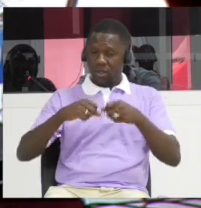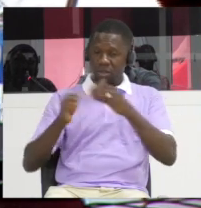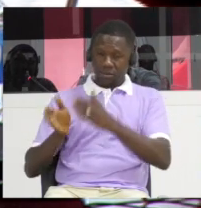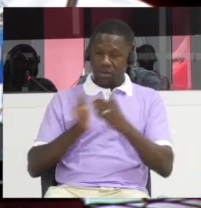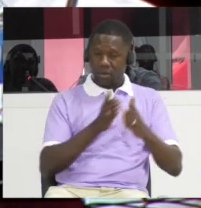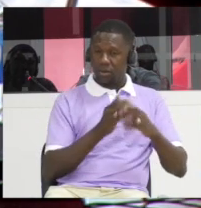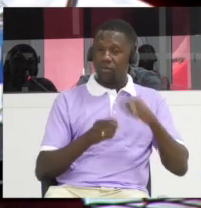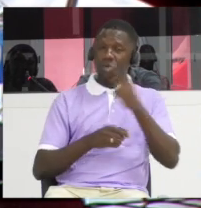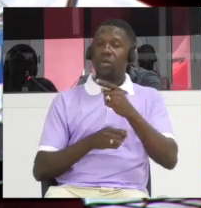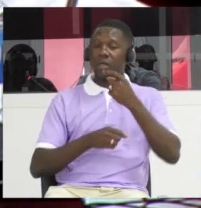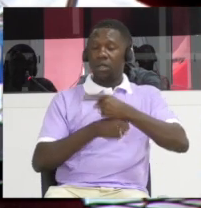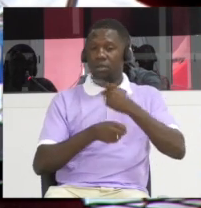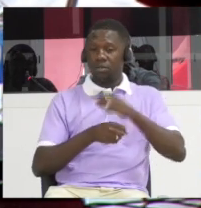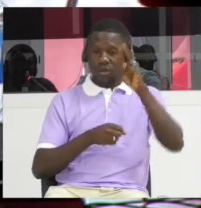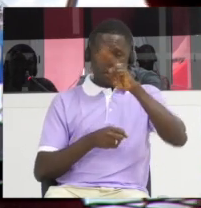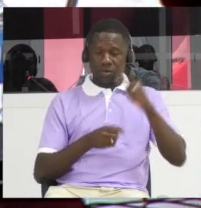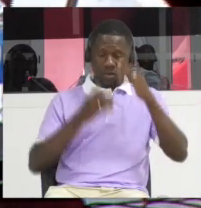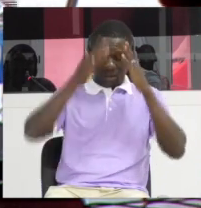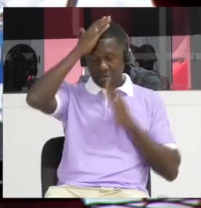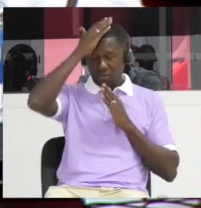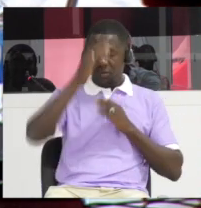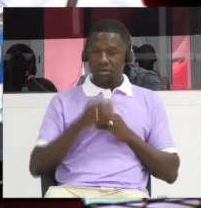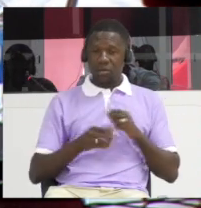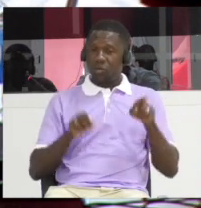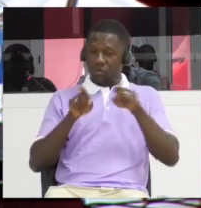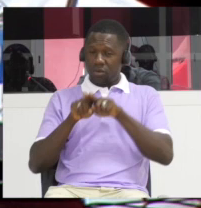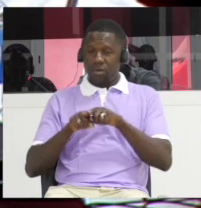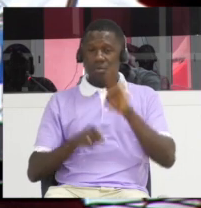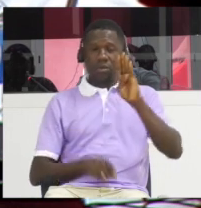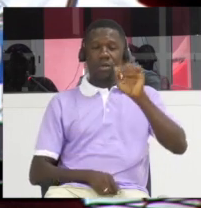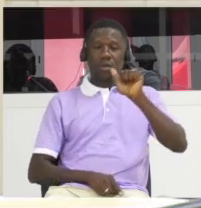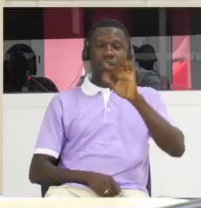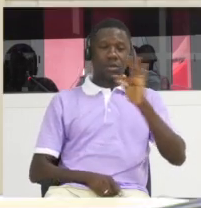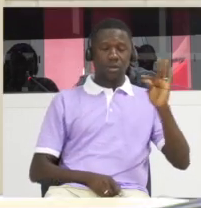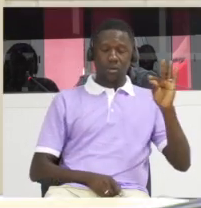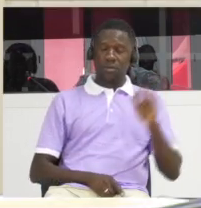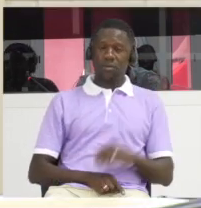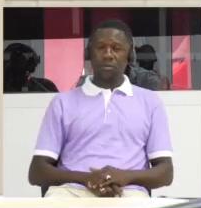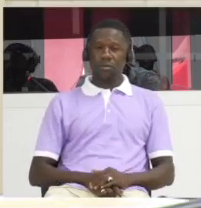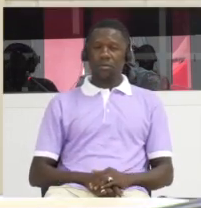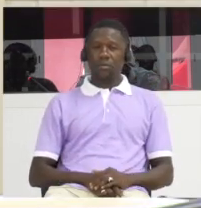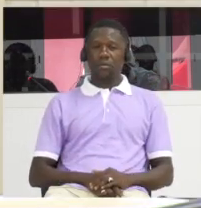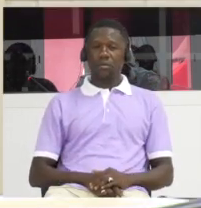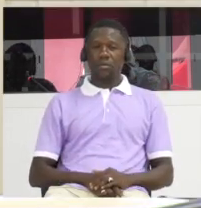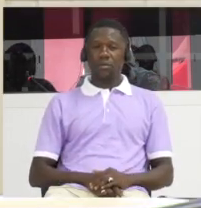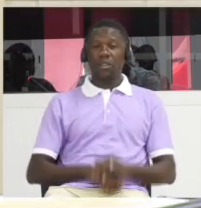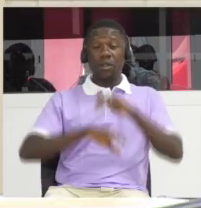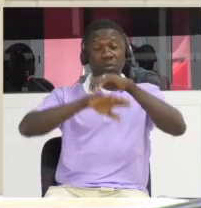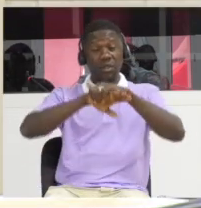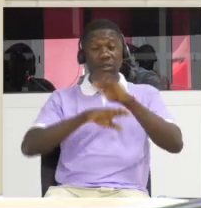the Gambia National Army, vis-a-vis, of course, BAT? BAT were doing a very good job,